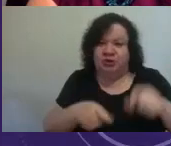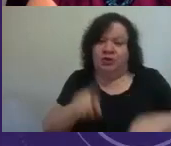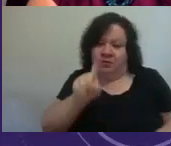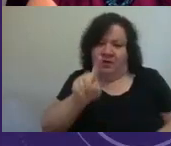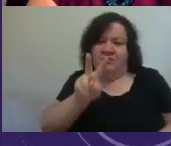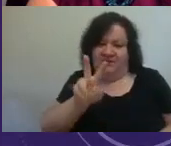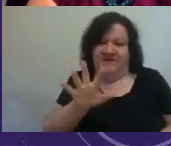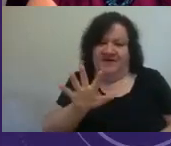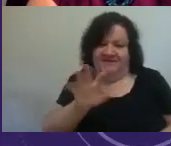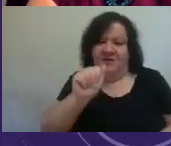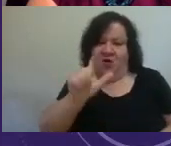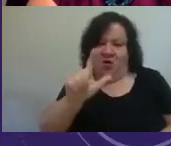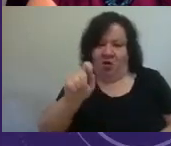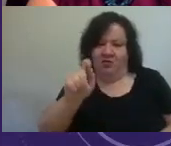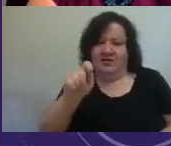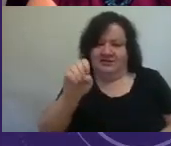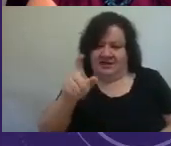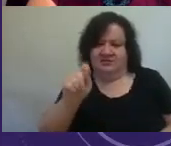devices?